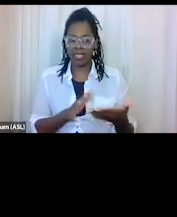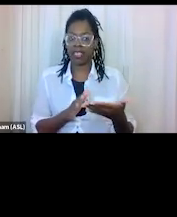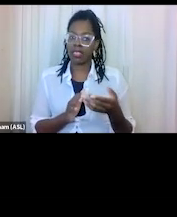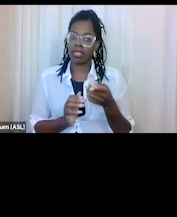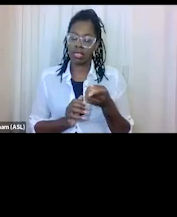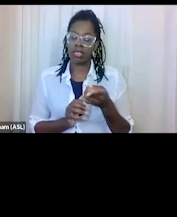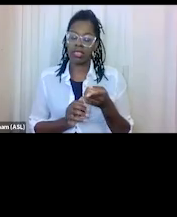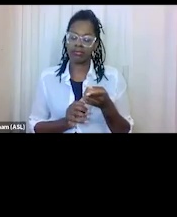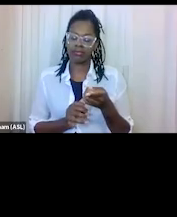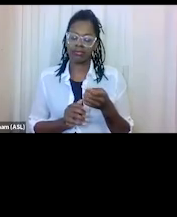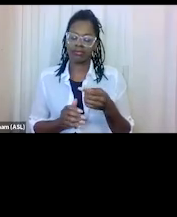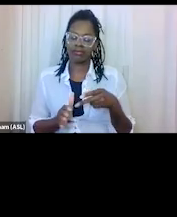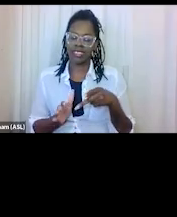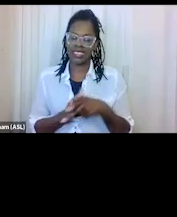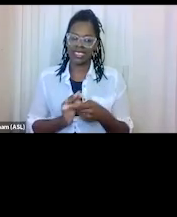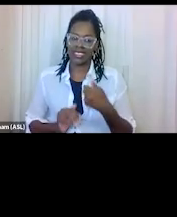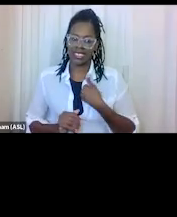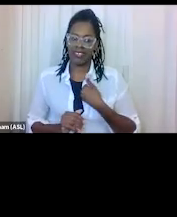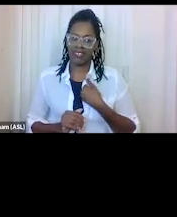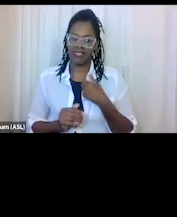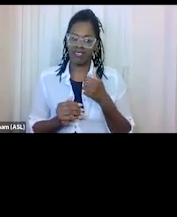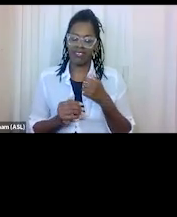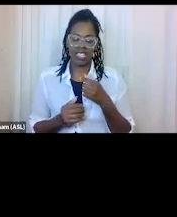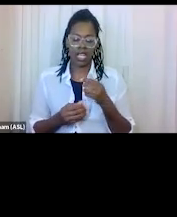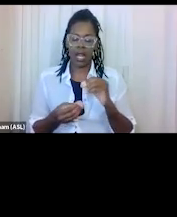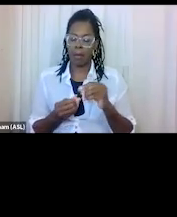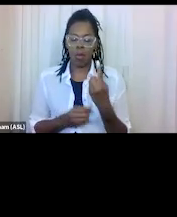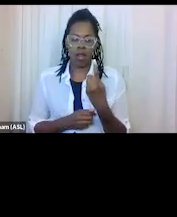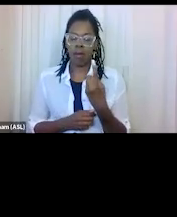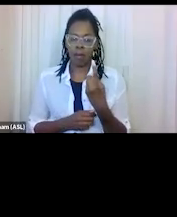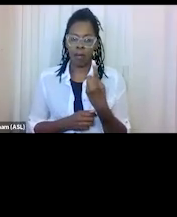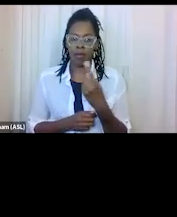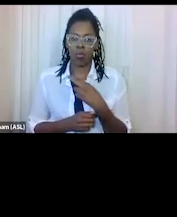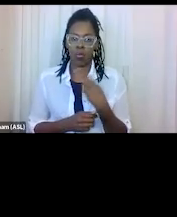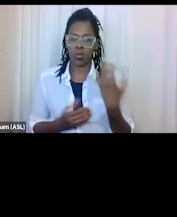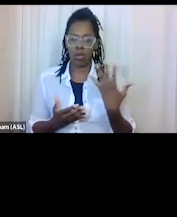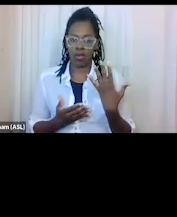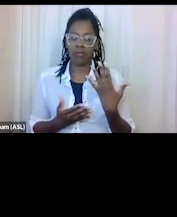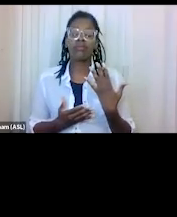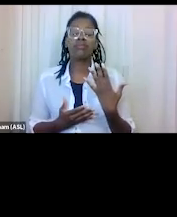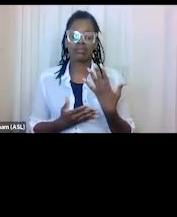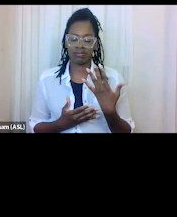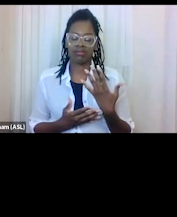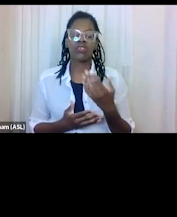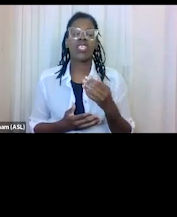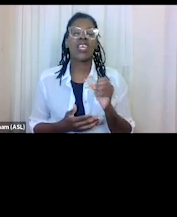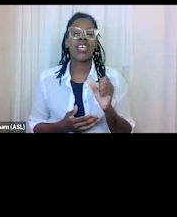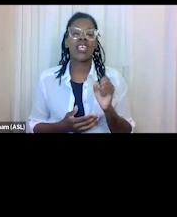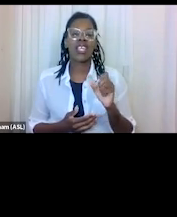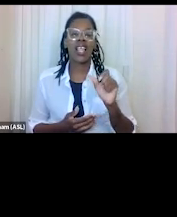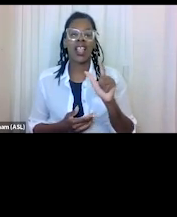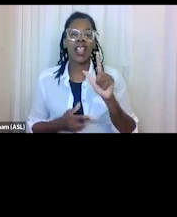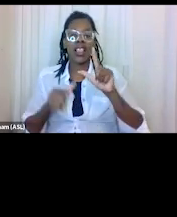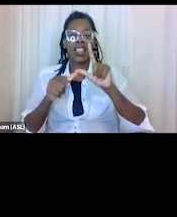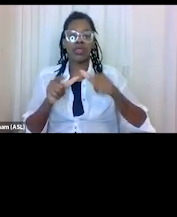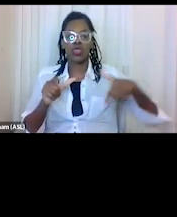experiencing homelessness, the leading cause of death. Risk factors include sexual minority status. So LGBTQ